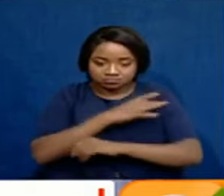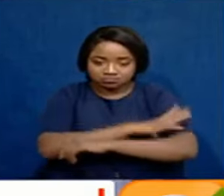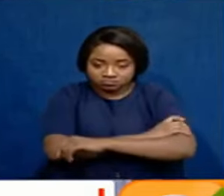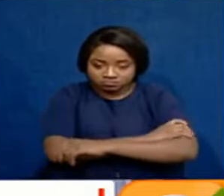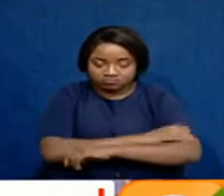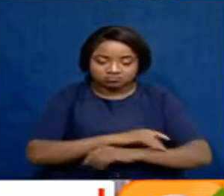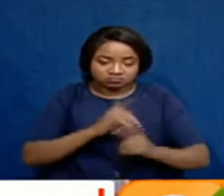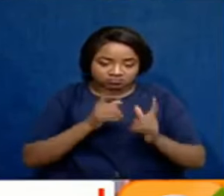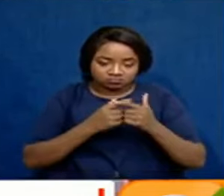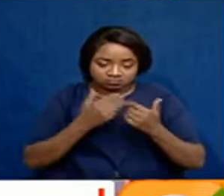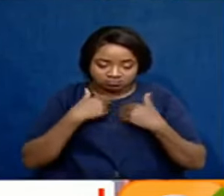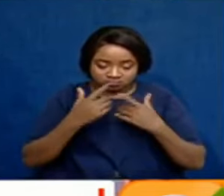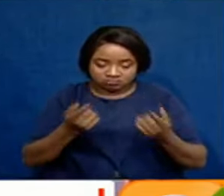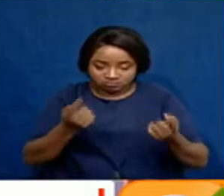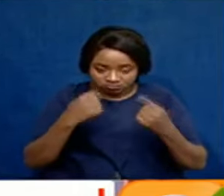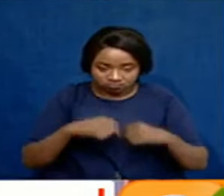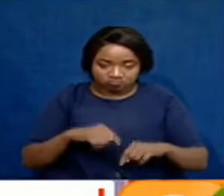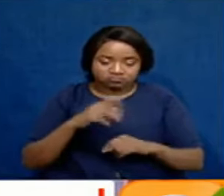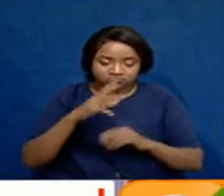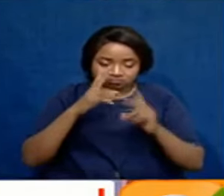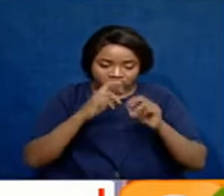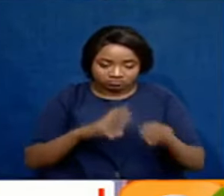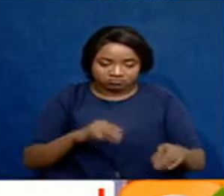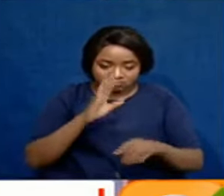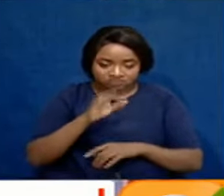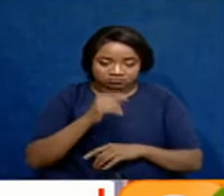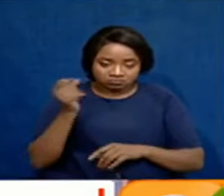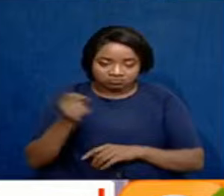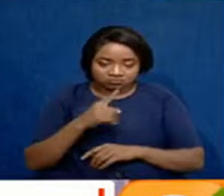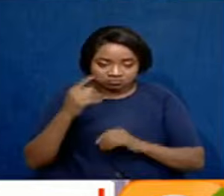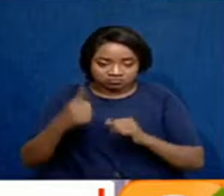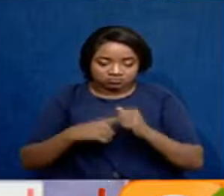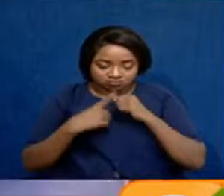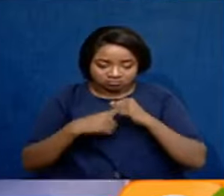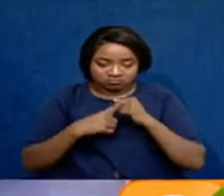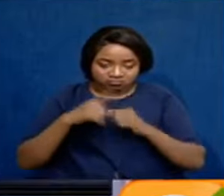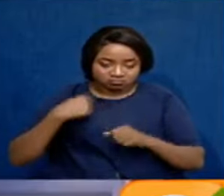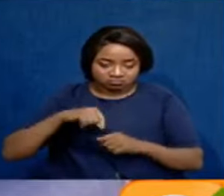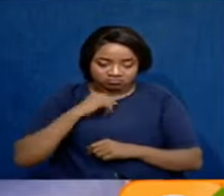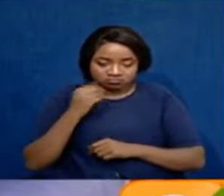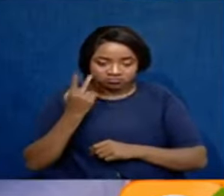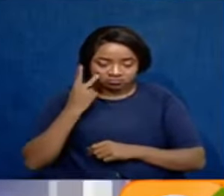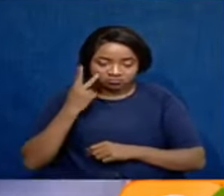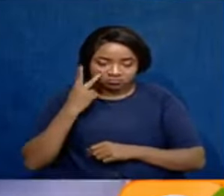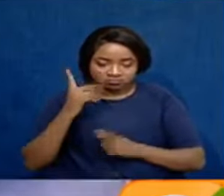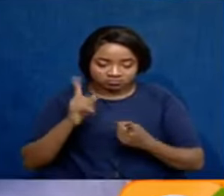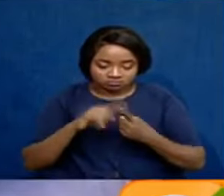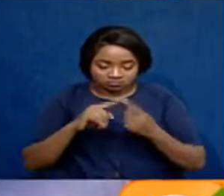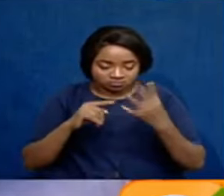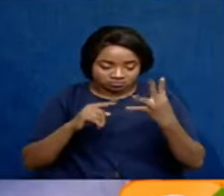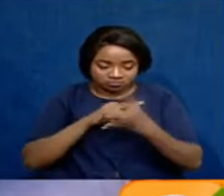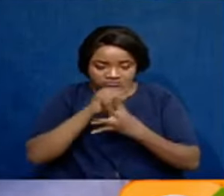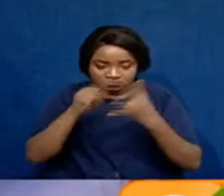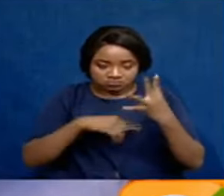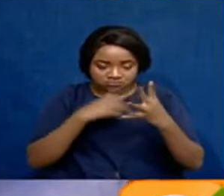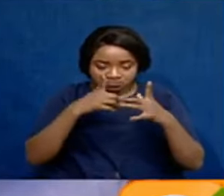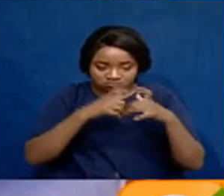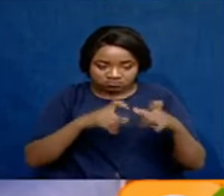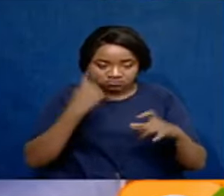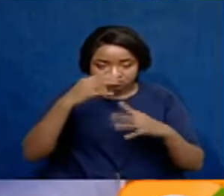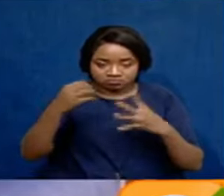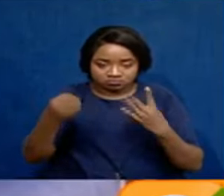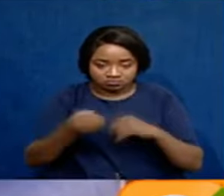echocardiogram. So from July, we are going to look at full screening for cervical cancer, full screening for